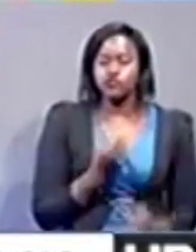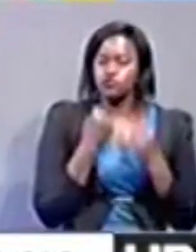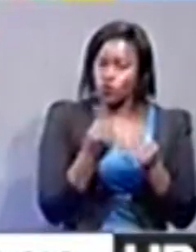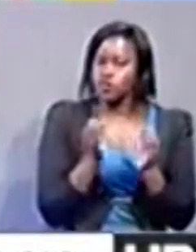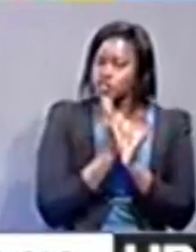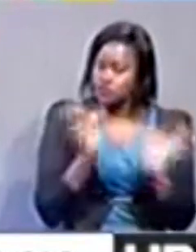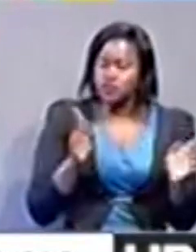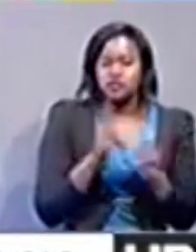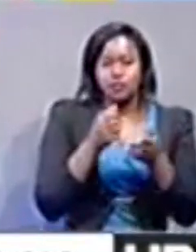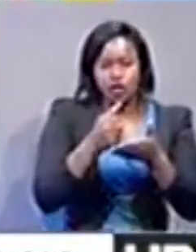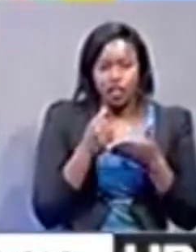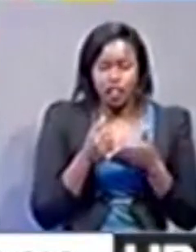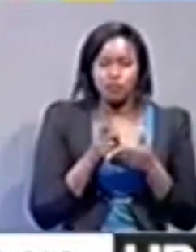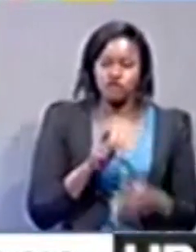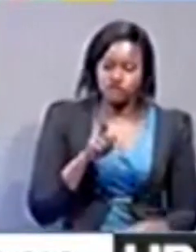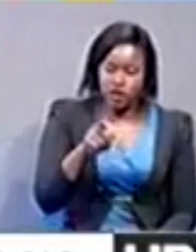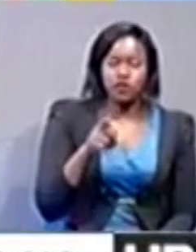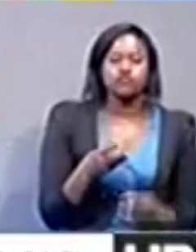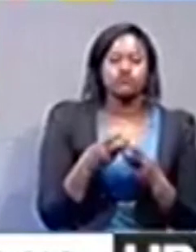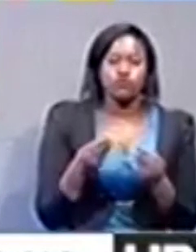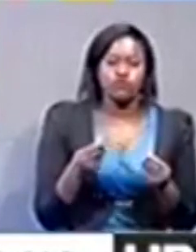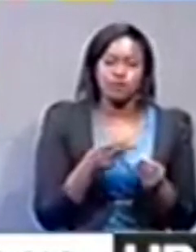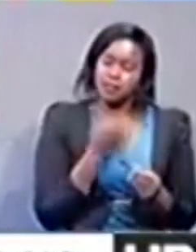fight this virus better.